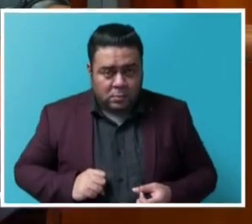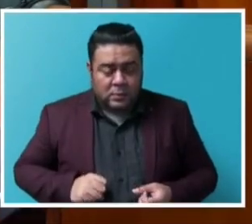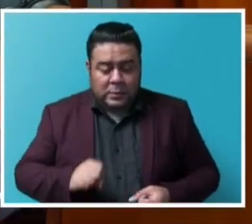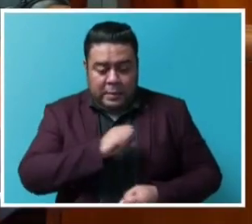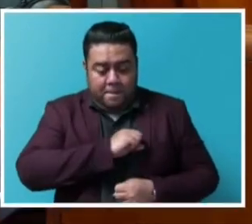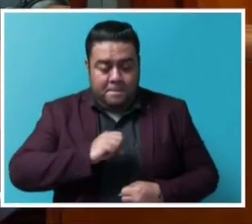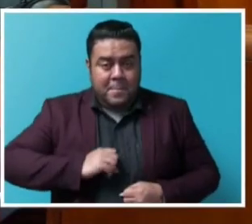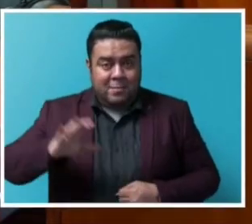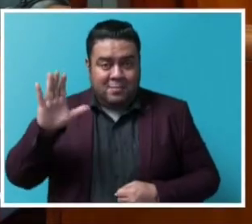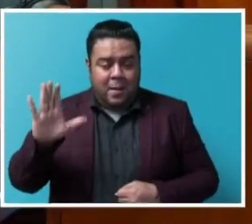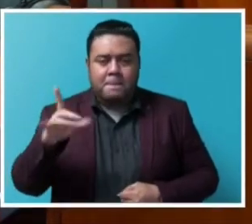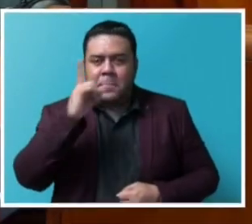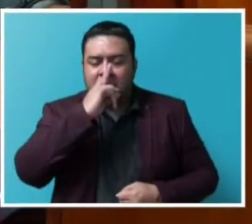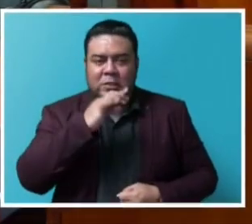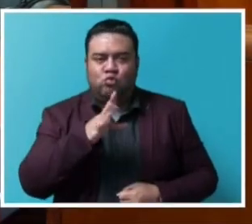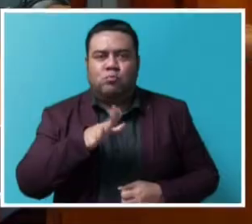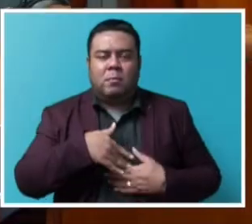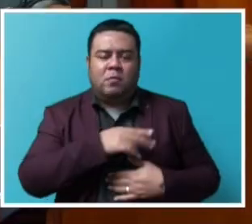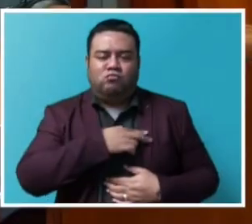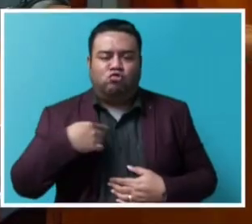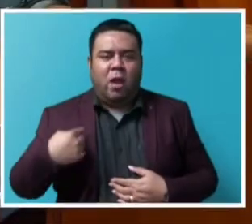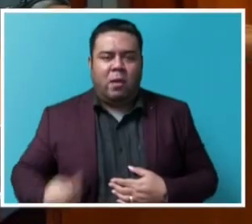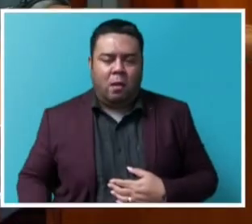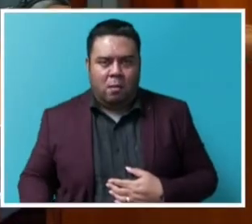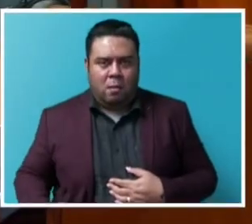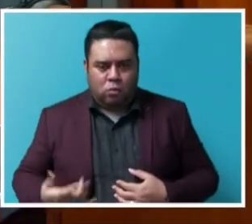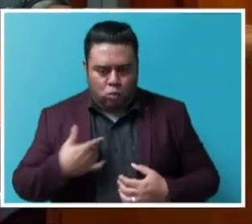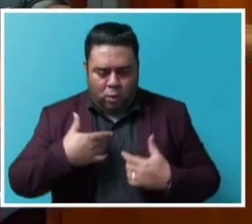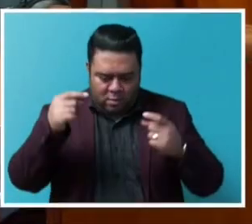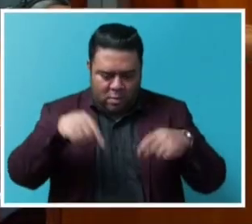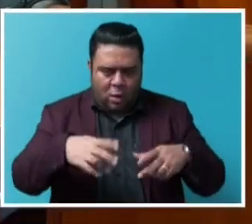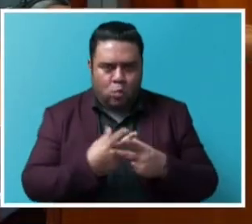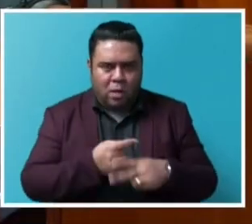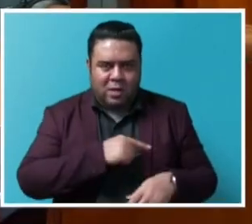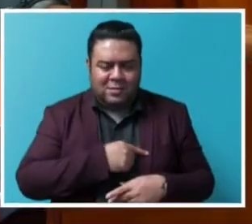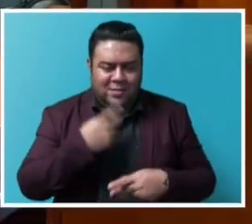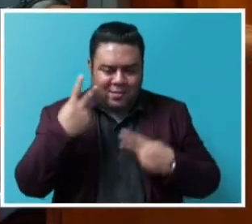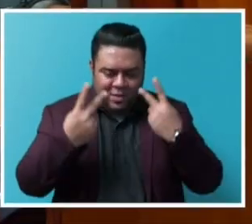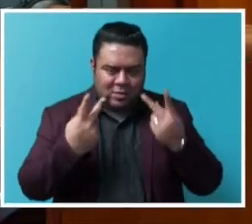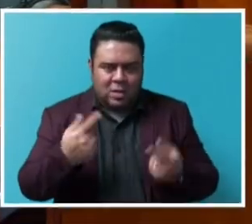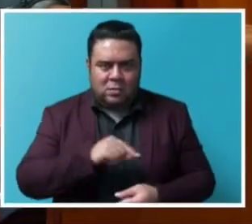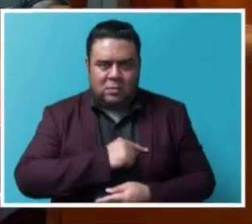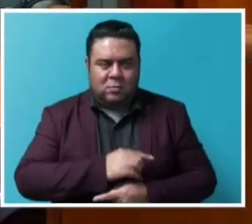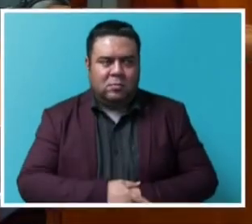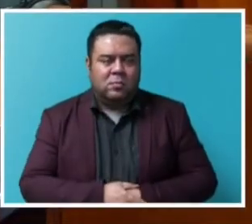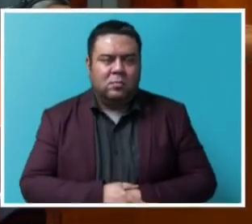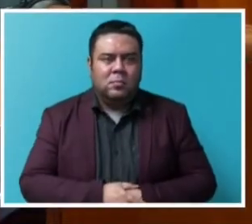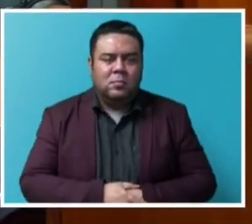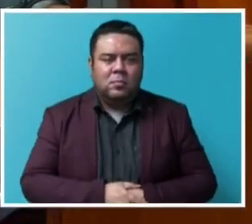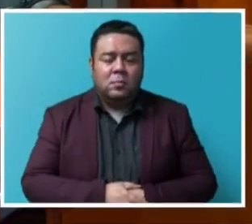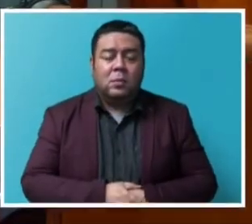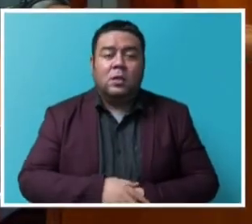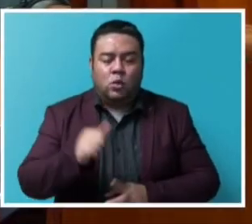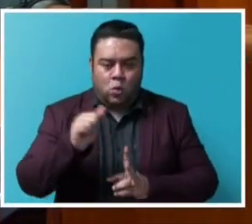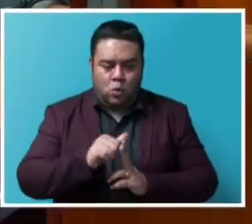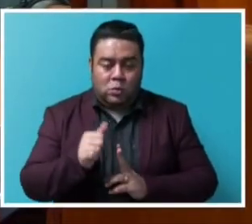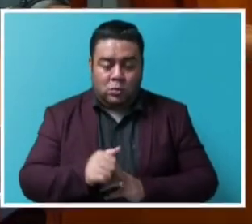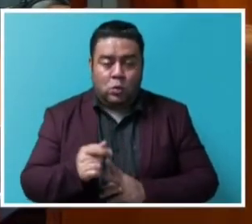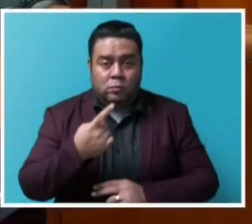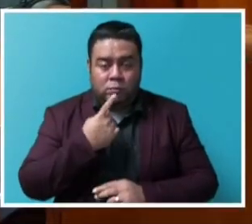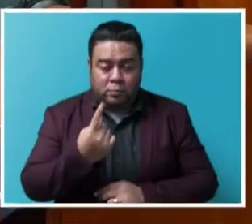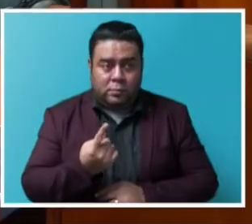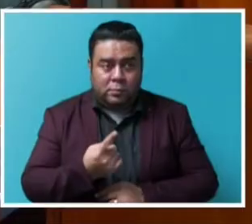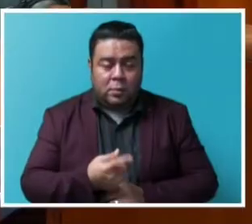Ambassador of the People's Republic of China, who is here with us this morning in the gallery. It would also be remiss of me, of